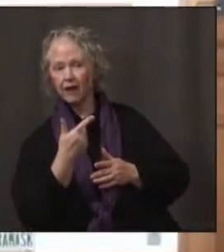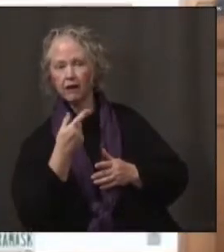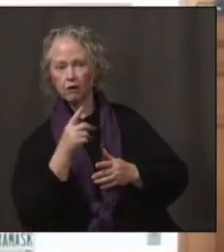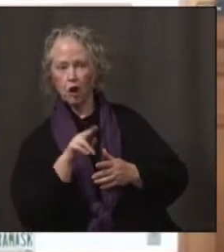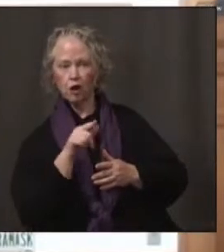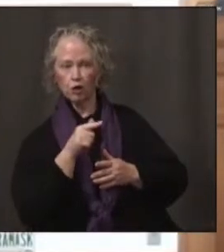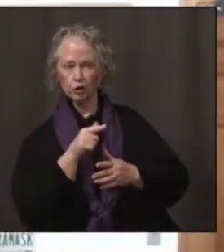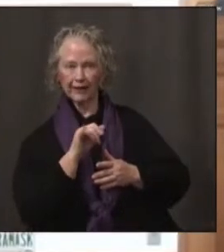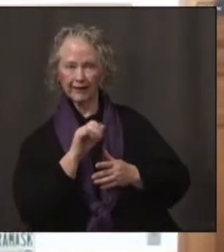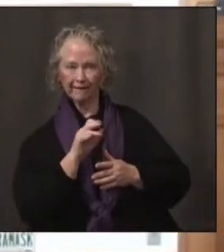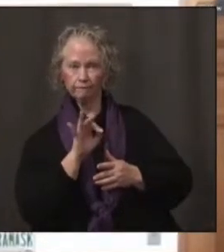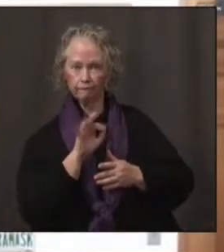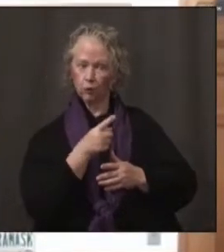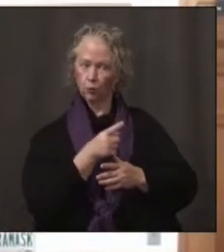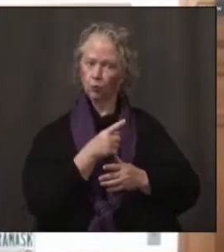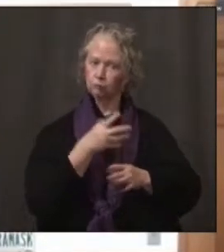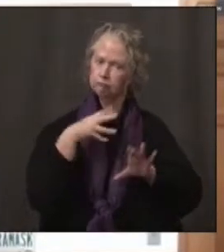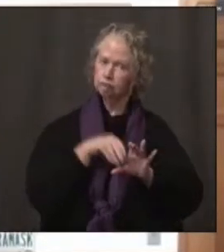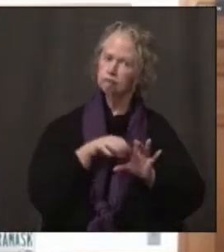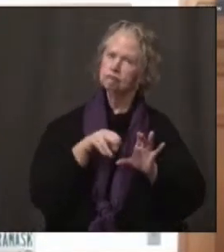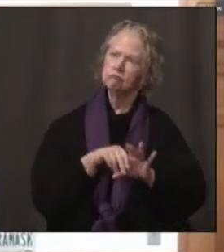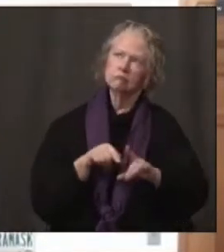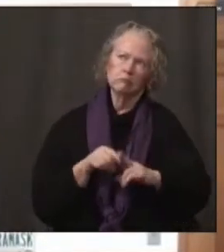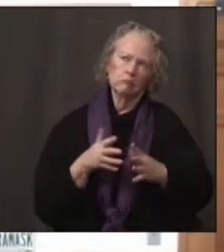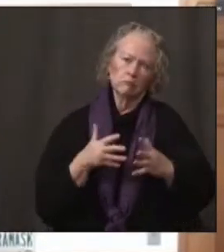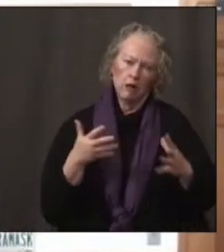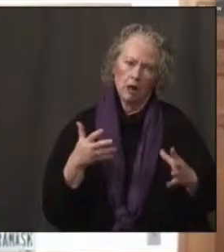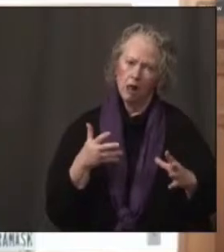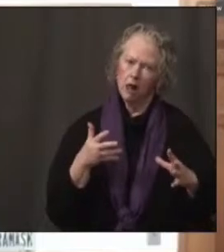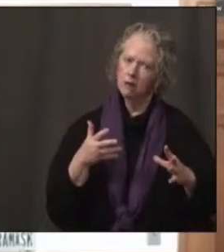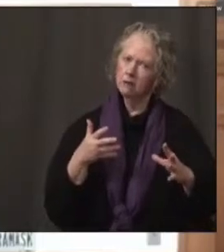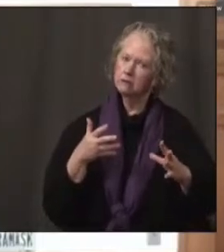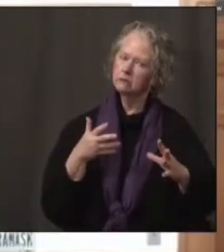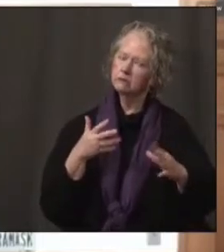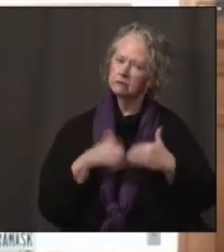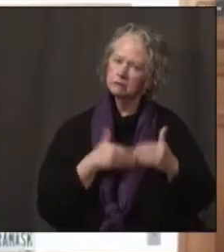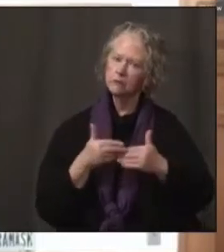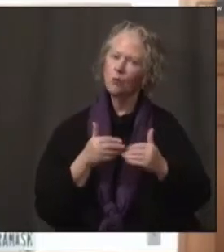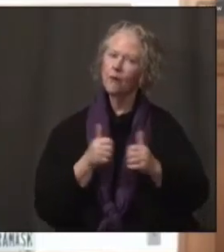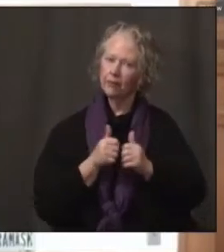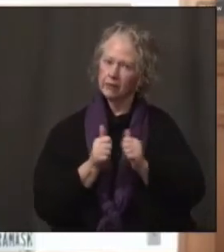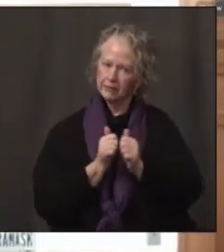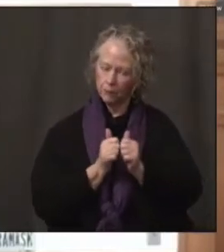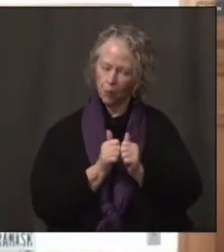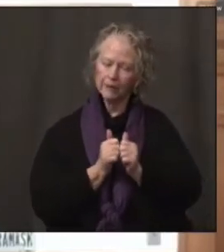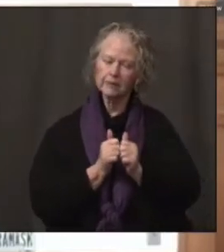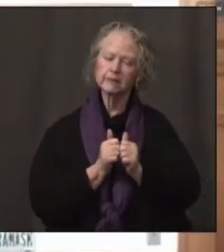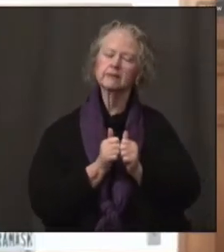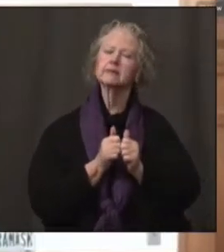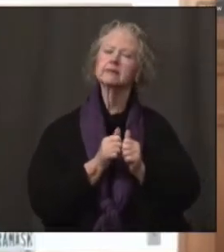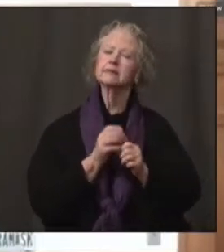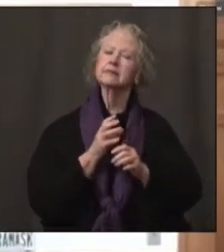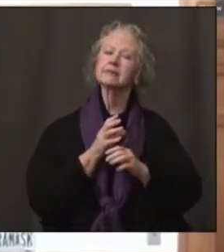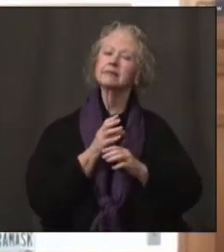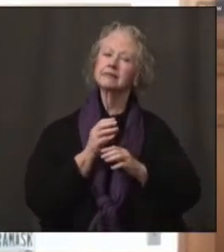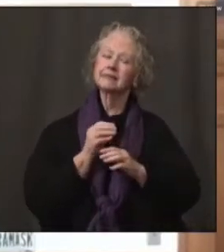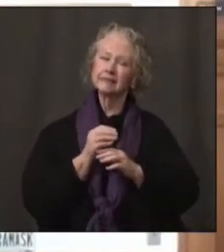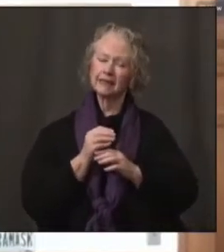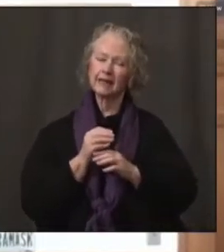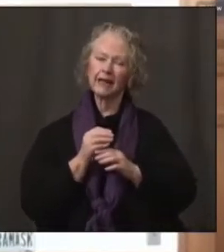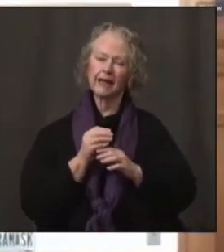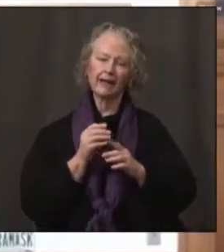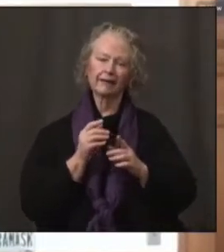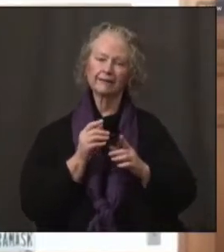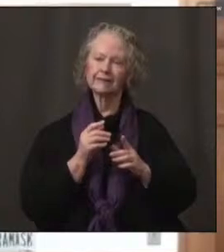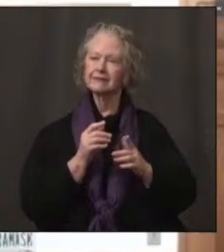has been leading this effort in a lot of ways when it comes to sports, as well as individuals in our office like Tom